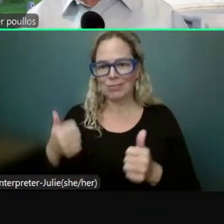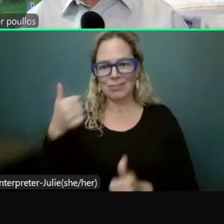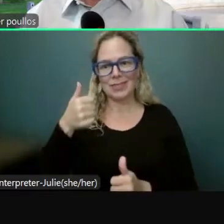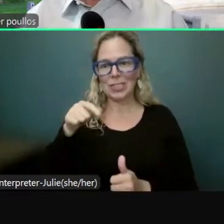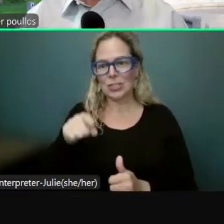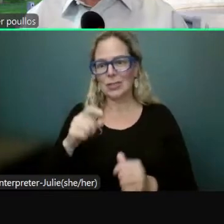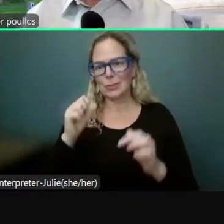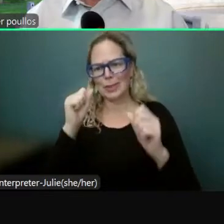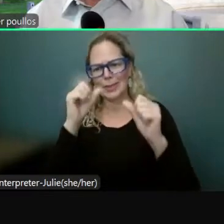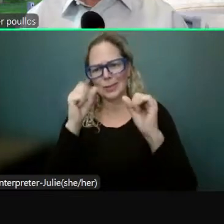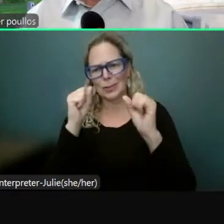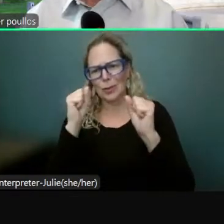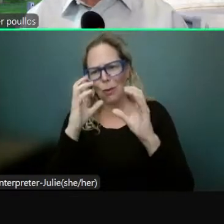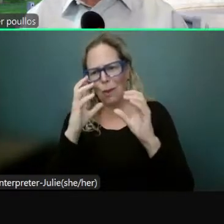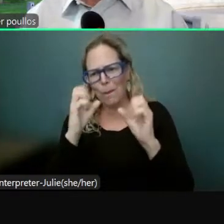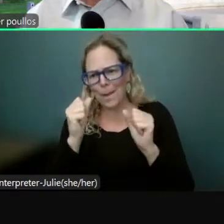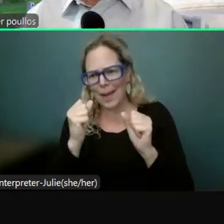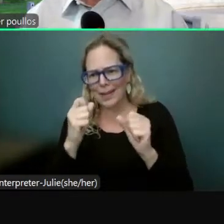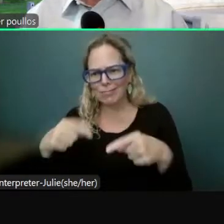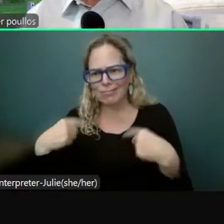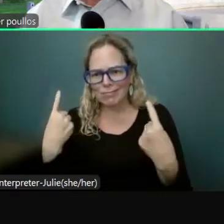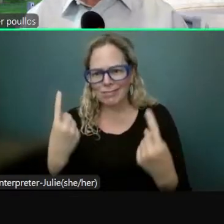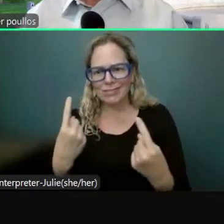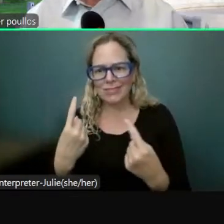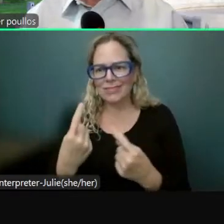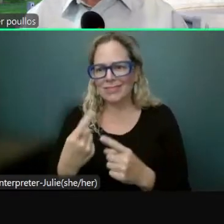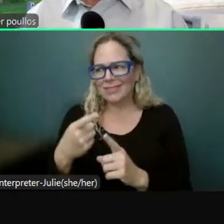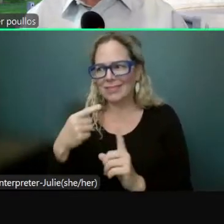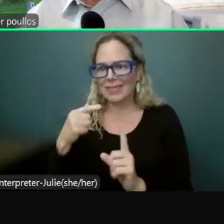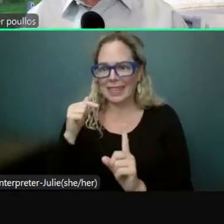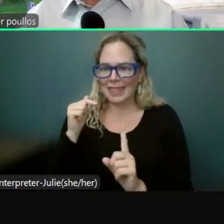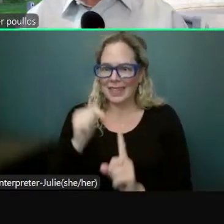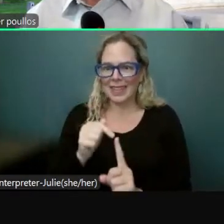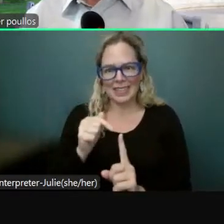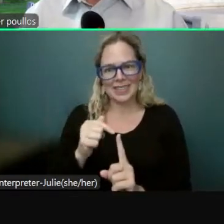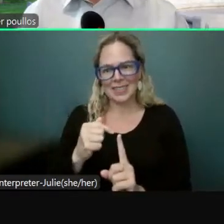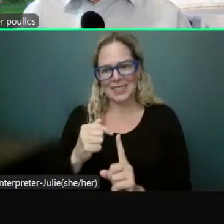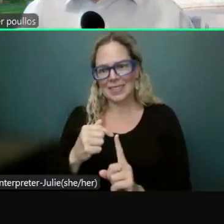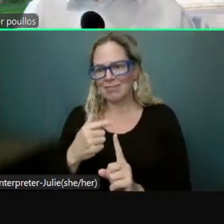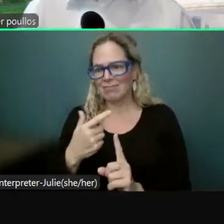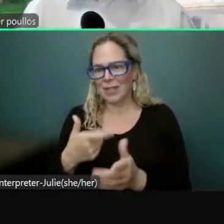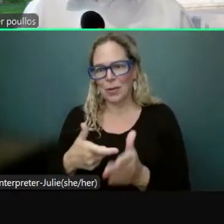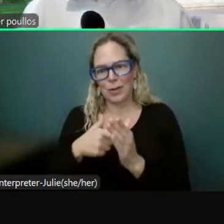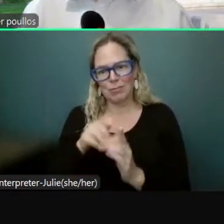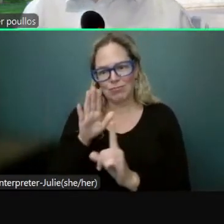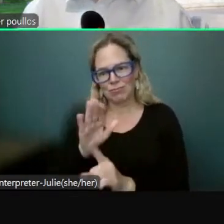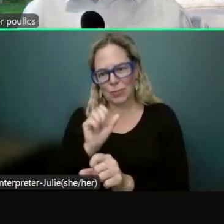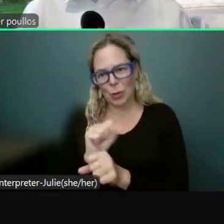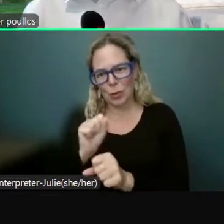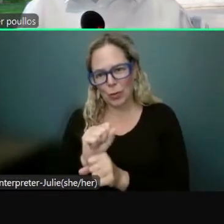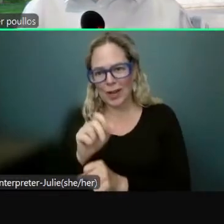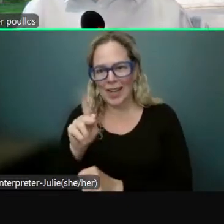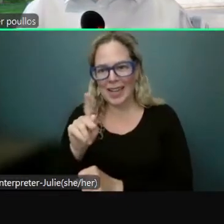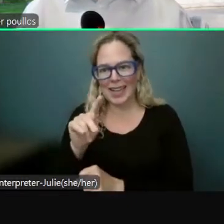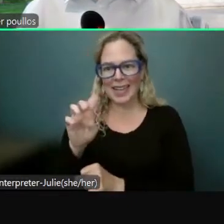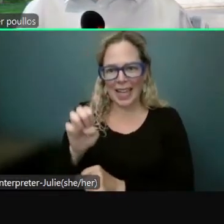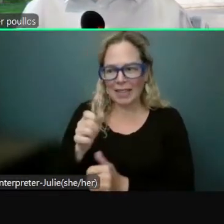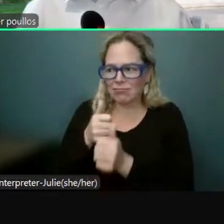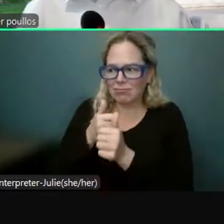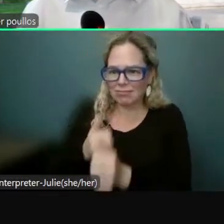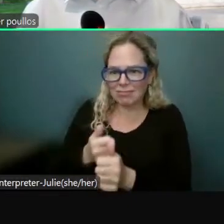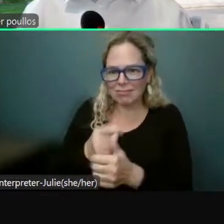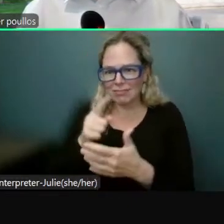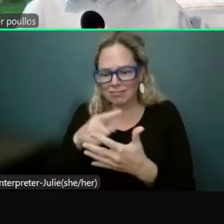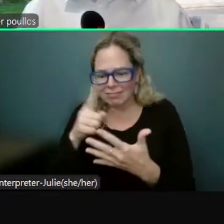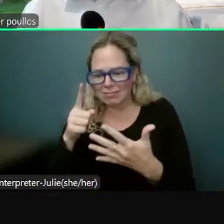amazing over the years. And once again, we couldn't have done this without you. Katie keeping us on track